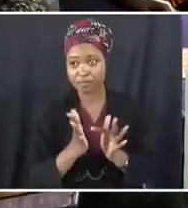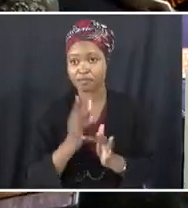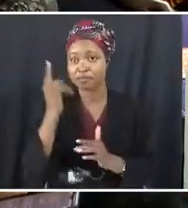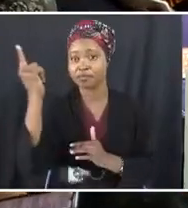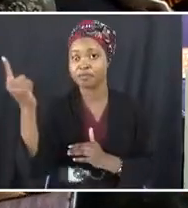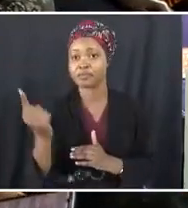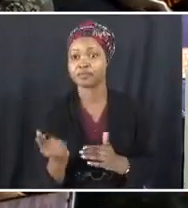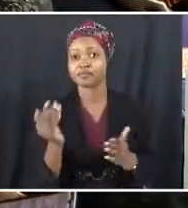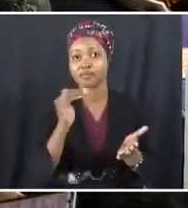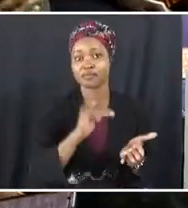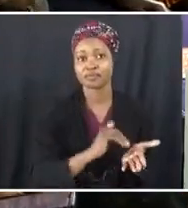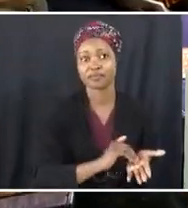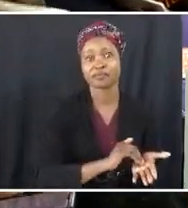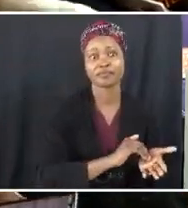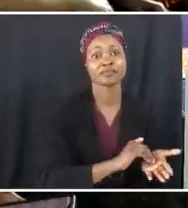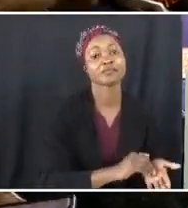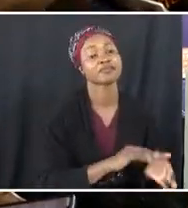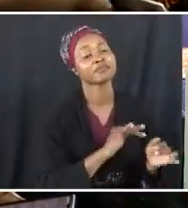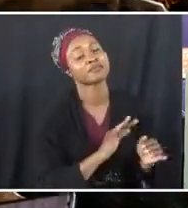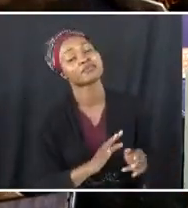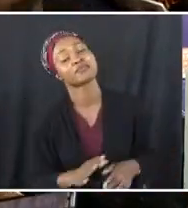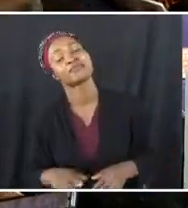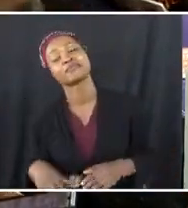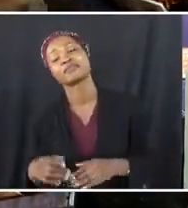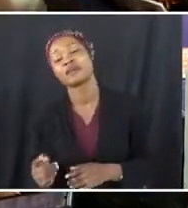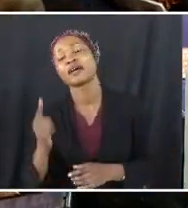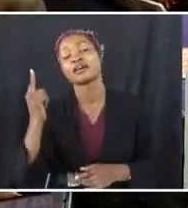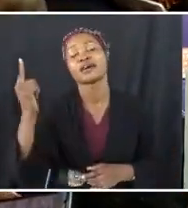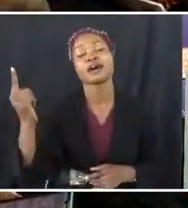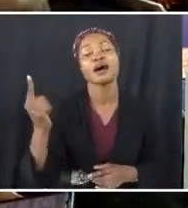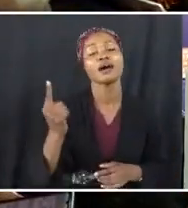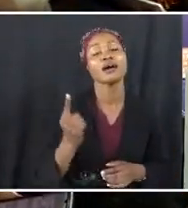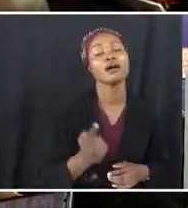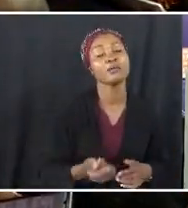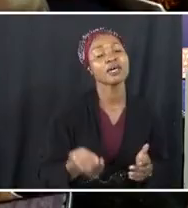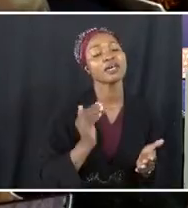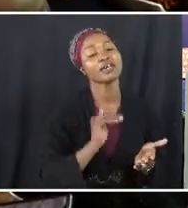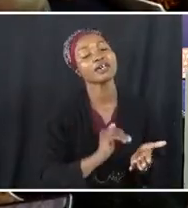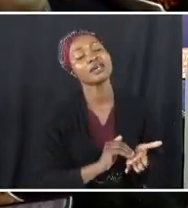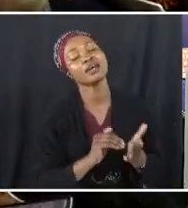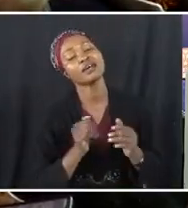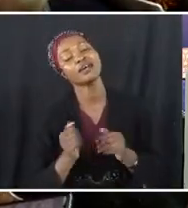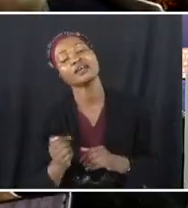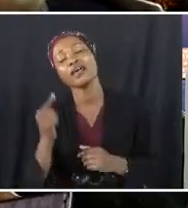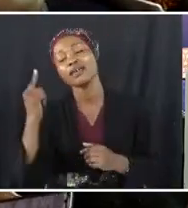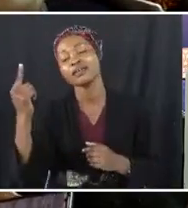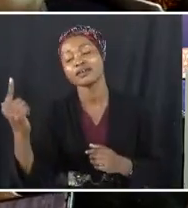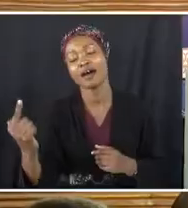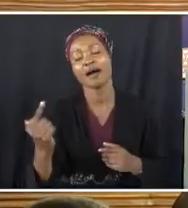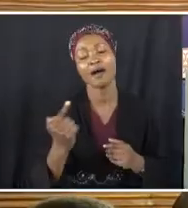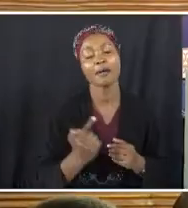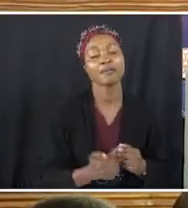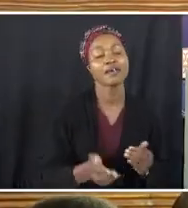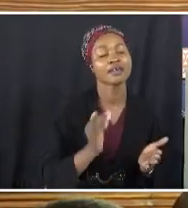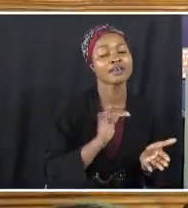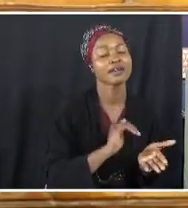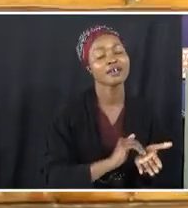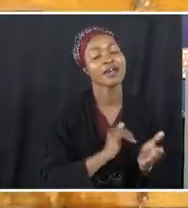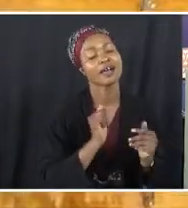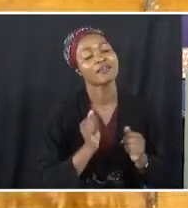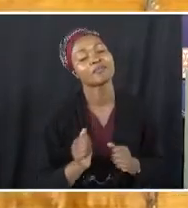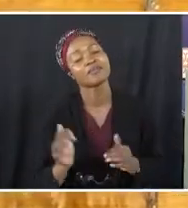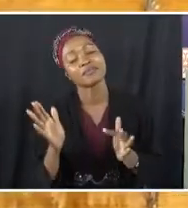Jesus is coming again. He's coming, coming again,